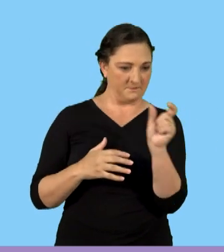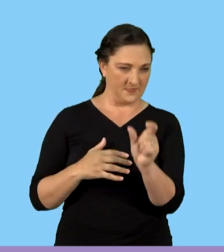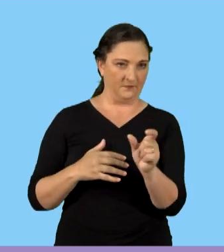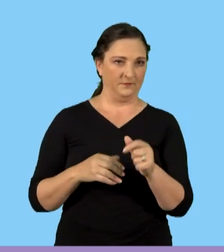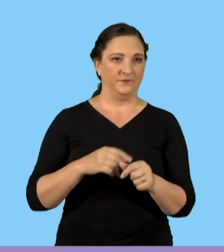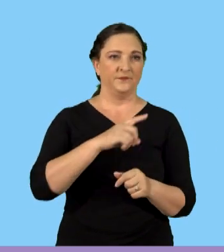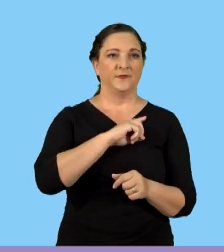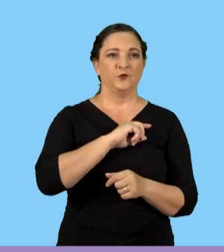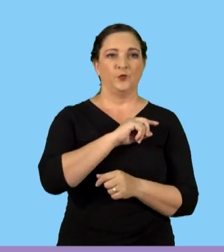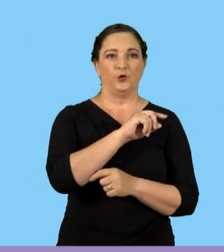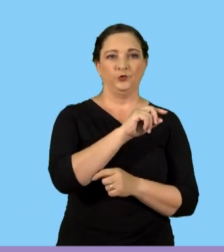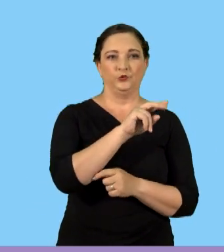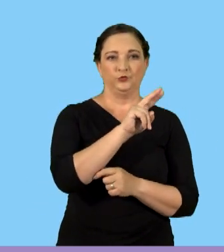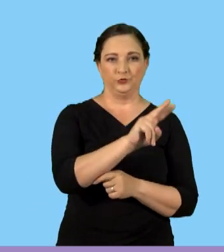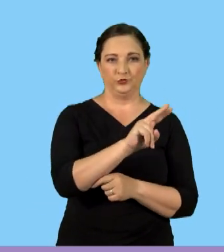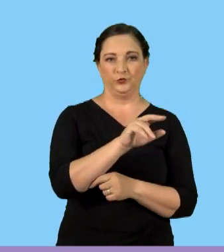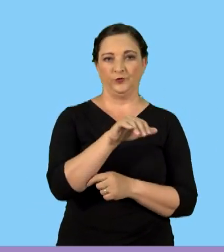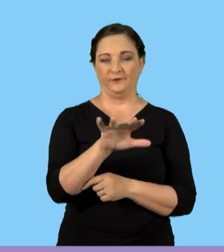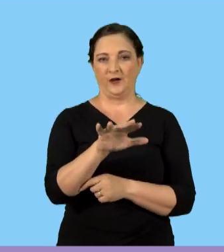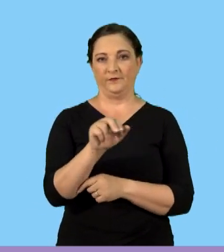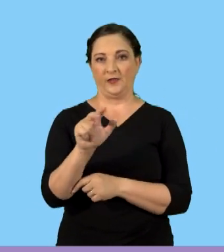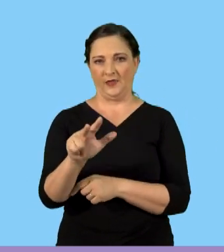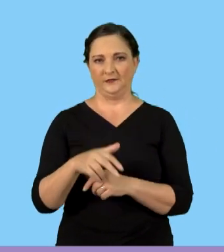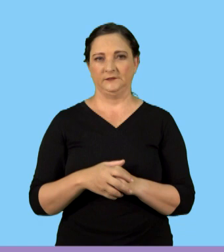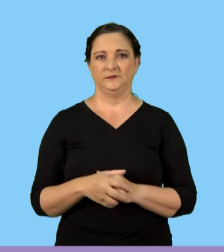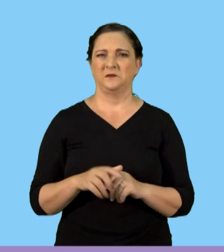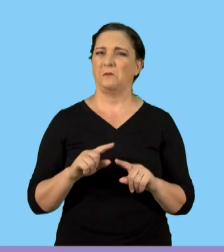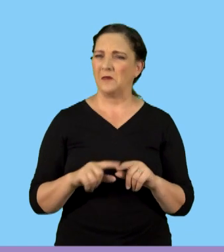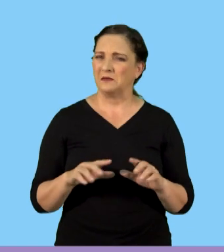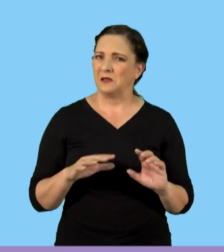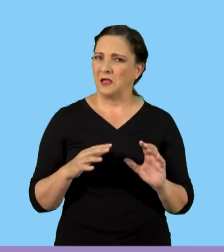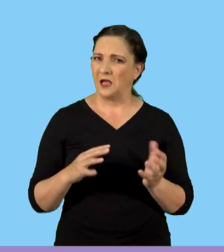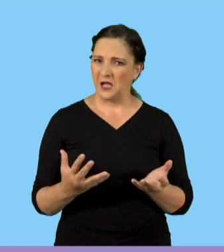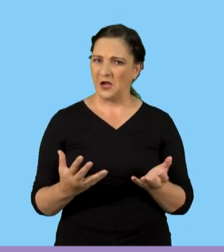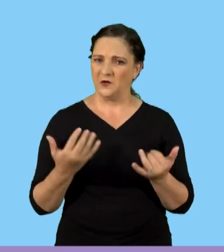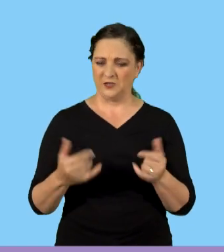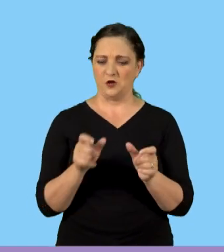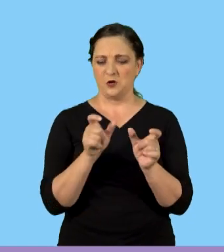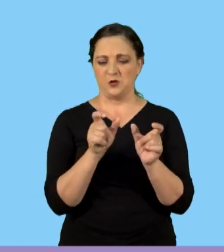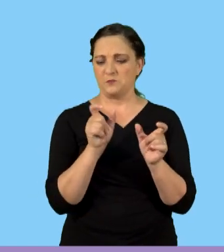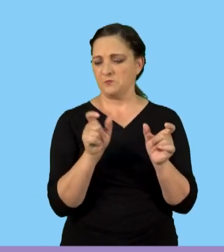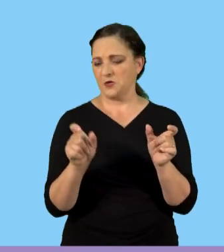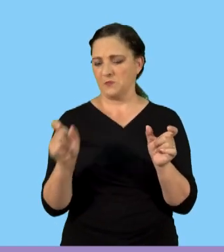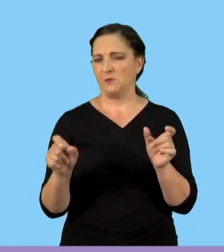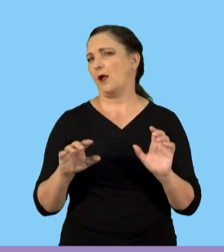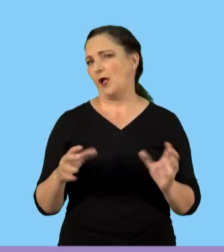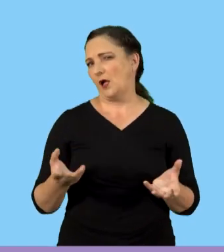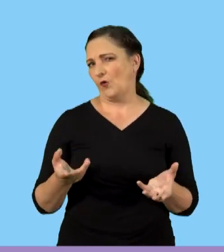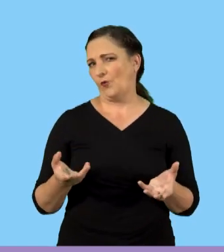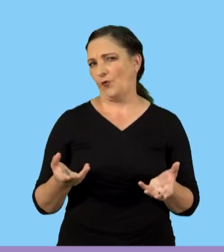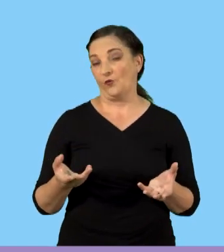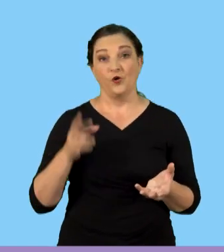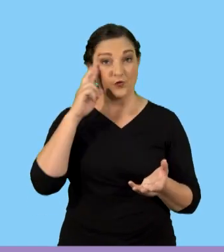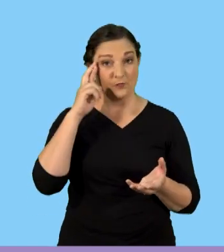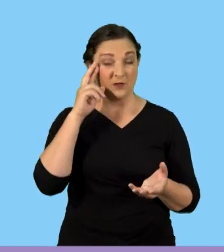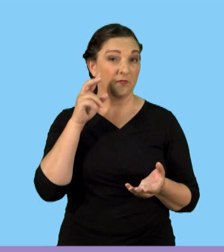out there. So that is the 2, the 5, and the 8. But how did we get to those values? Remember,